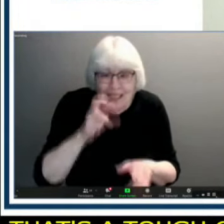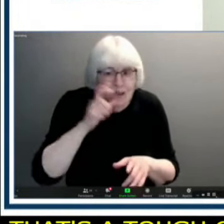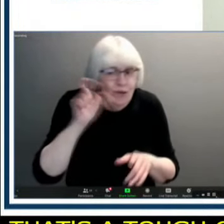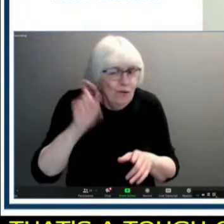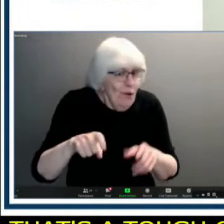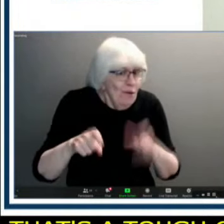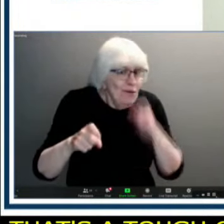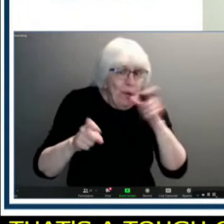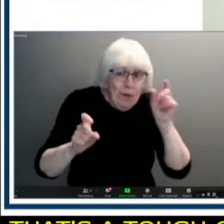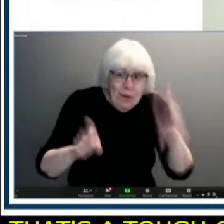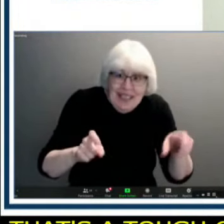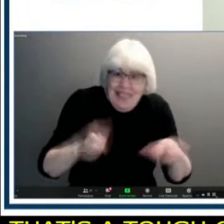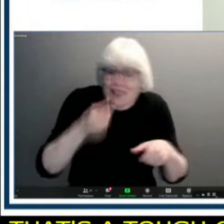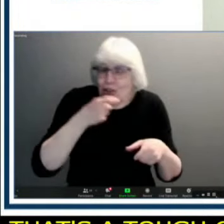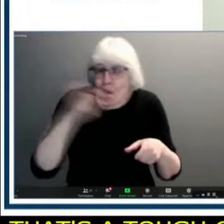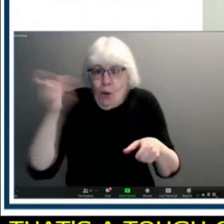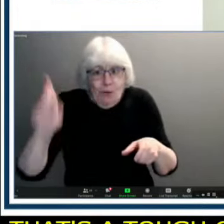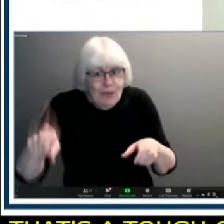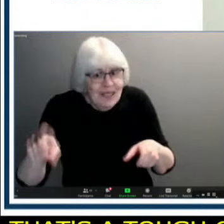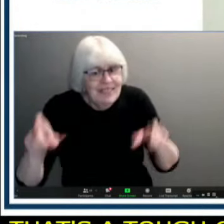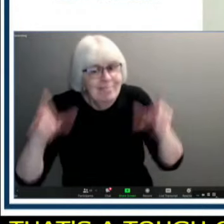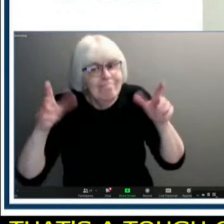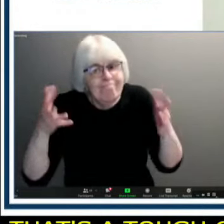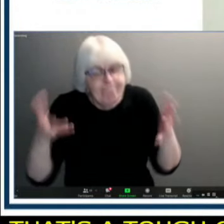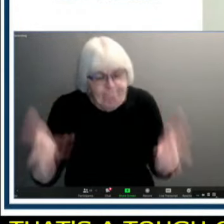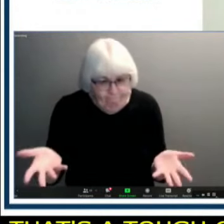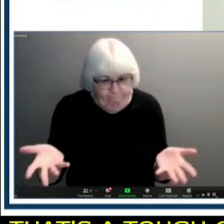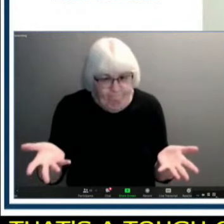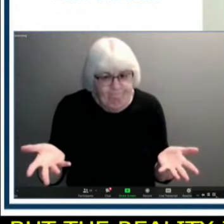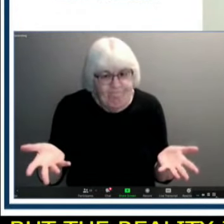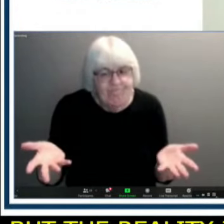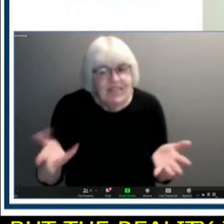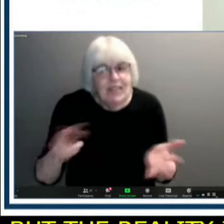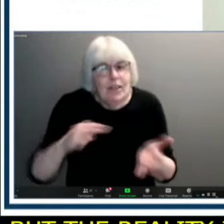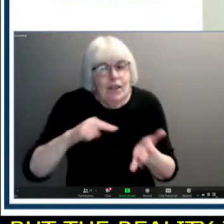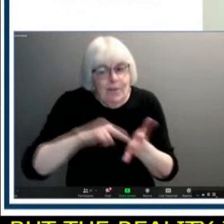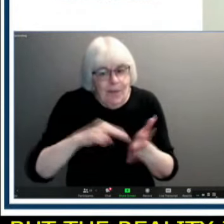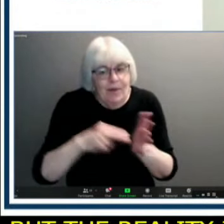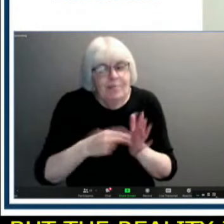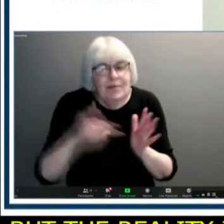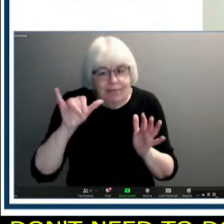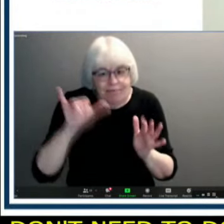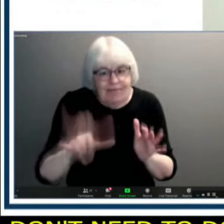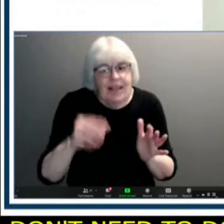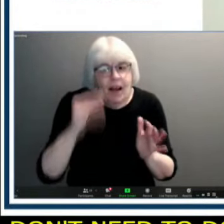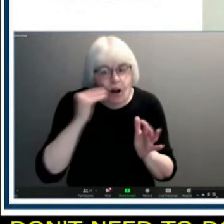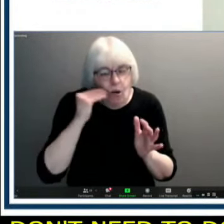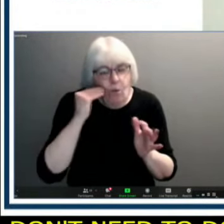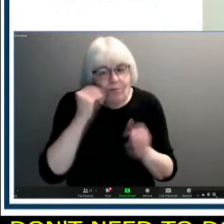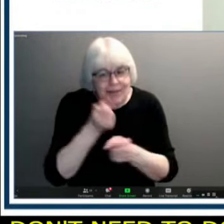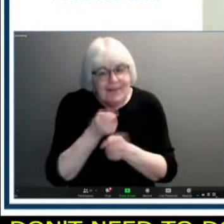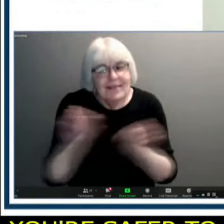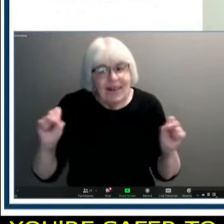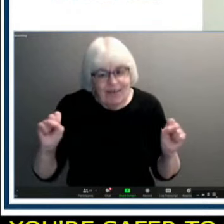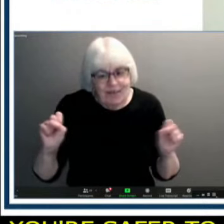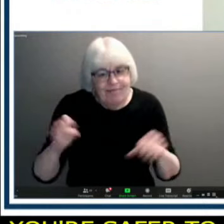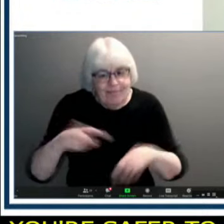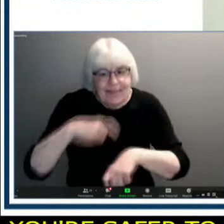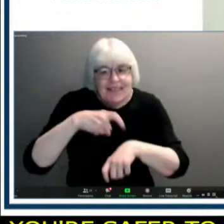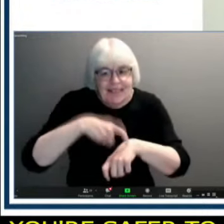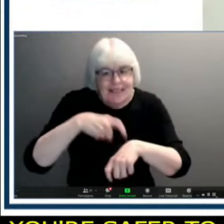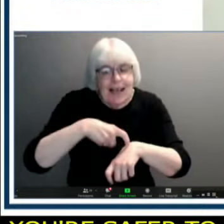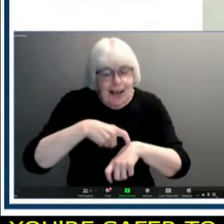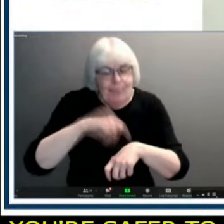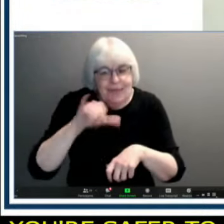necessary, then you're safer to stay home, and this is the time to stay home. So check in on your friends, your